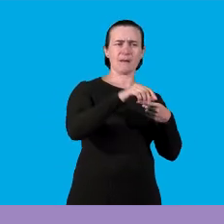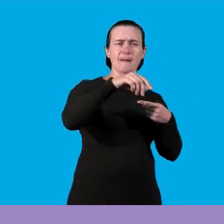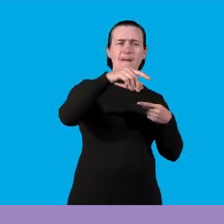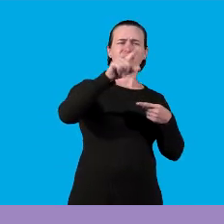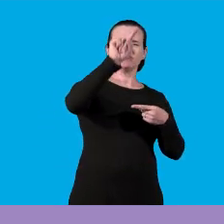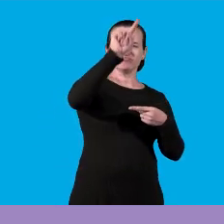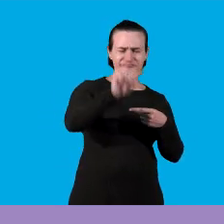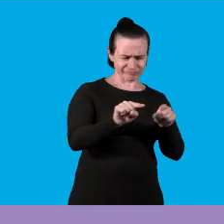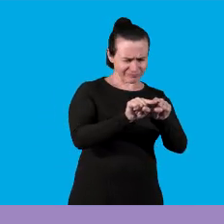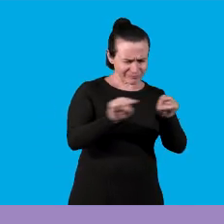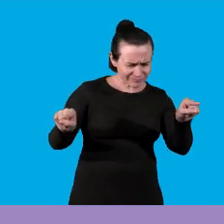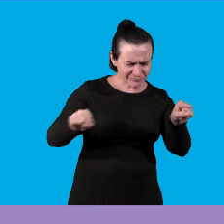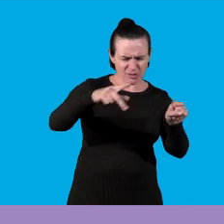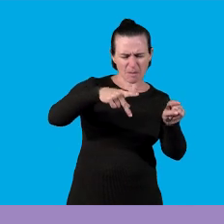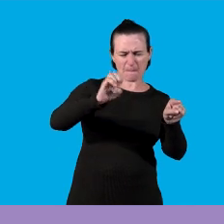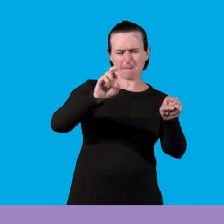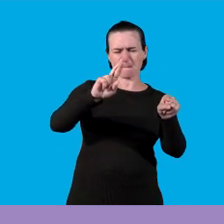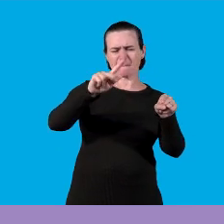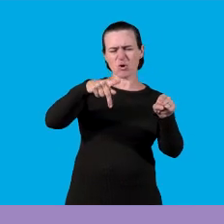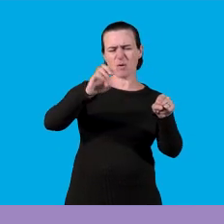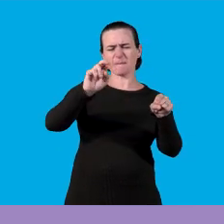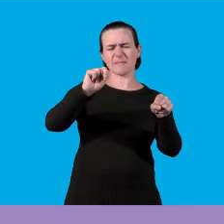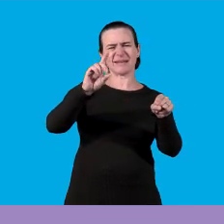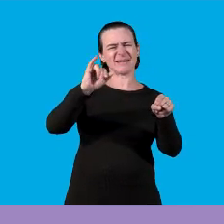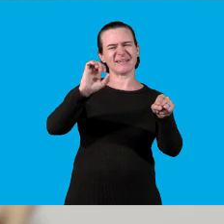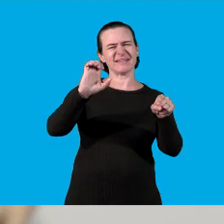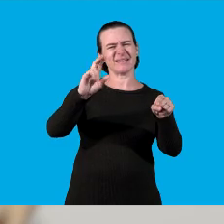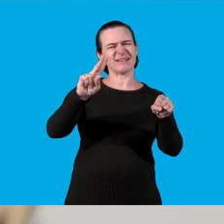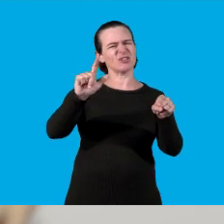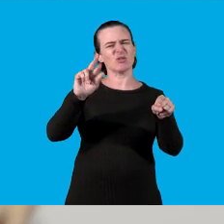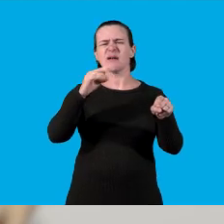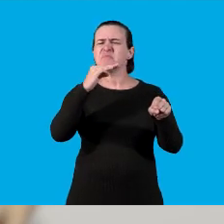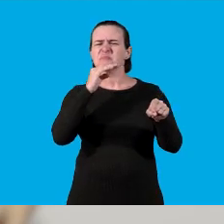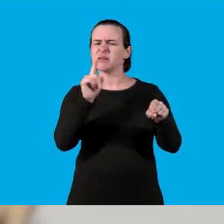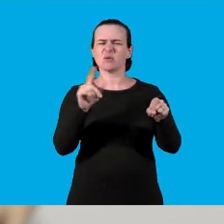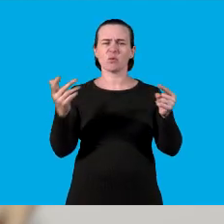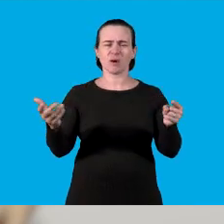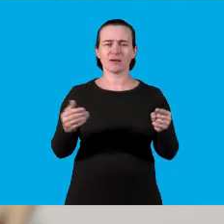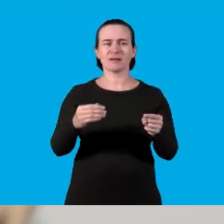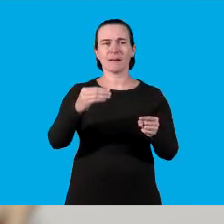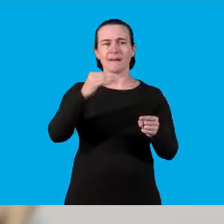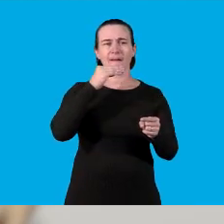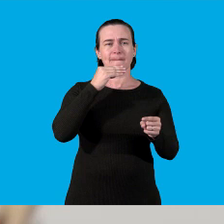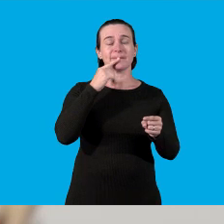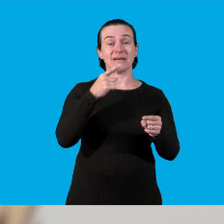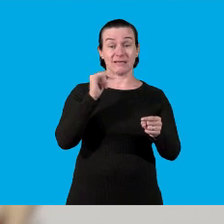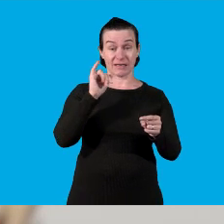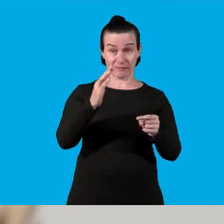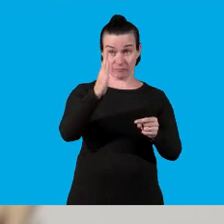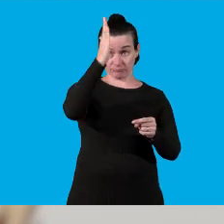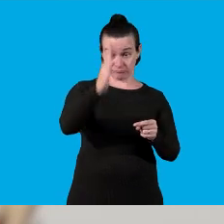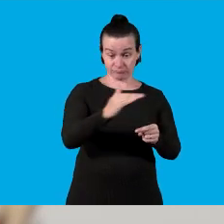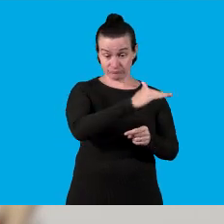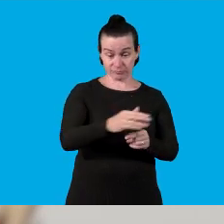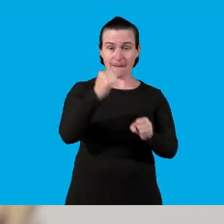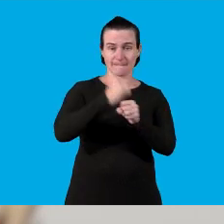understand by that sign perpendicular? It means that when the two lines are perpendicular, they meet and make an angle of 90 degrees.